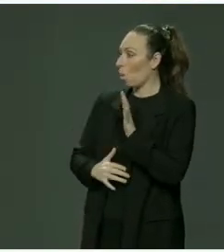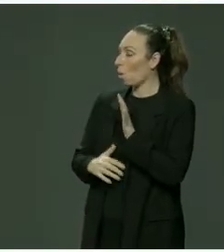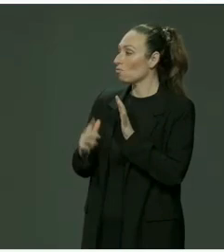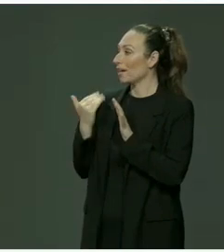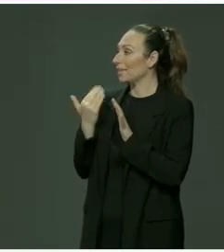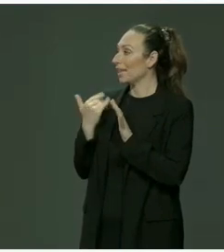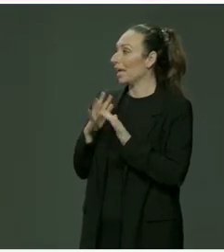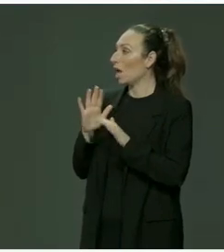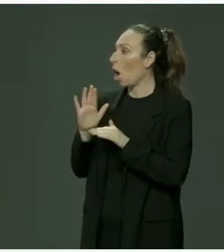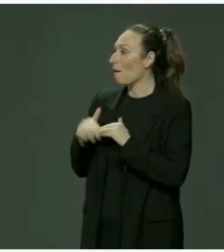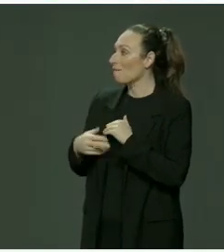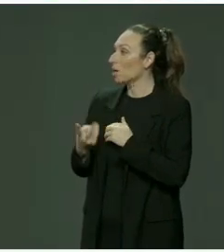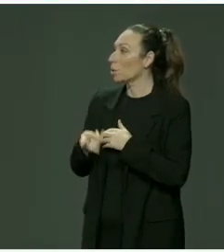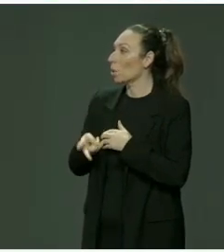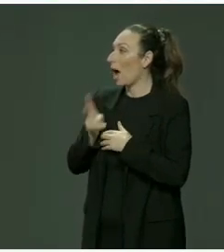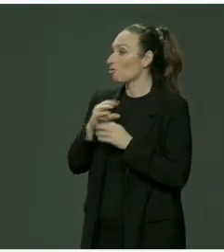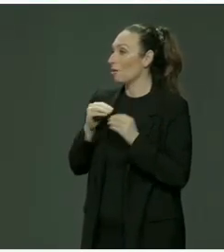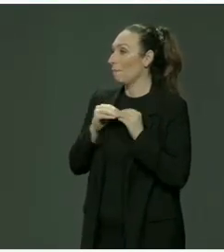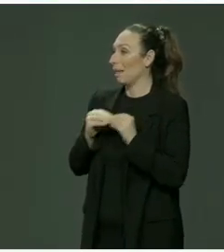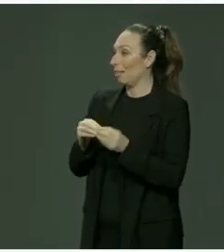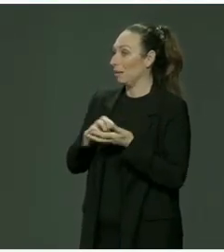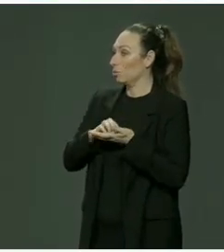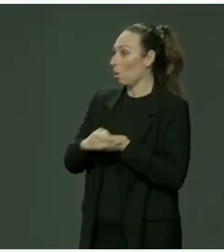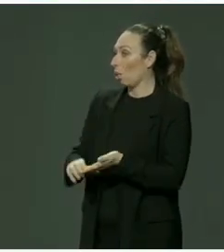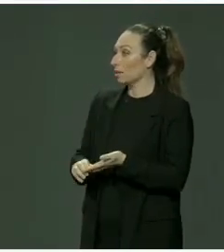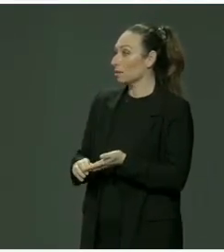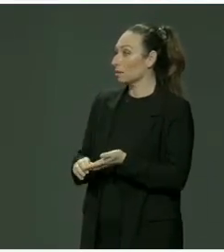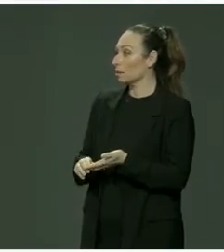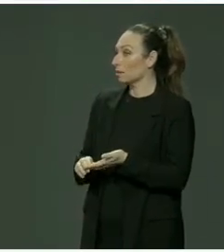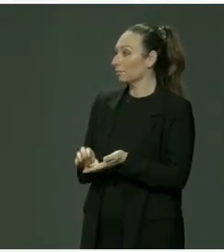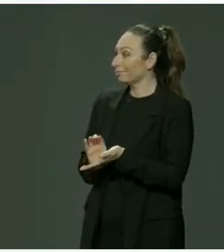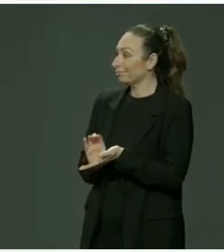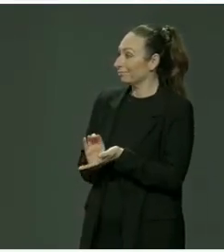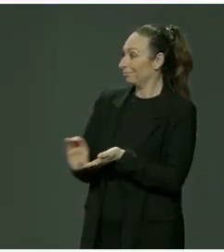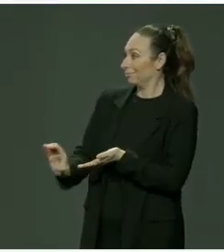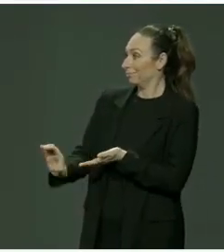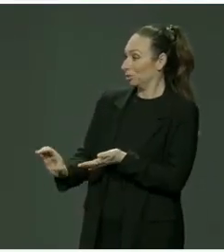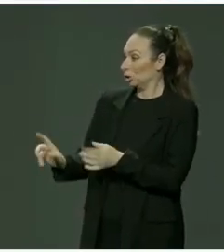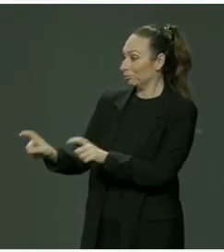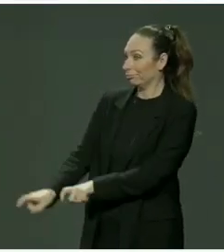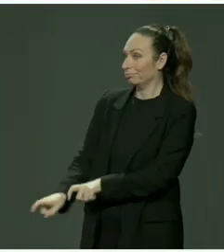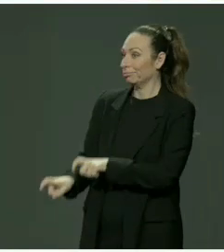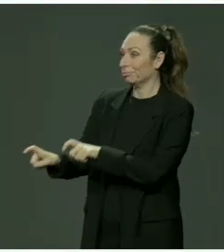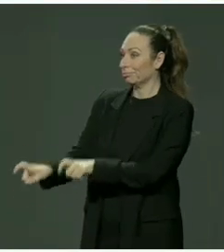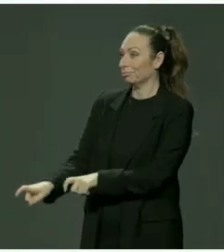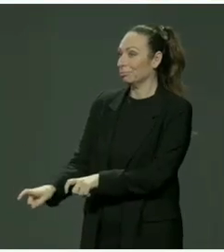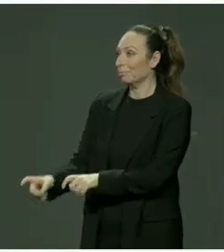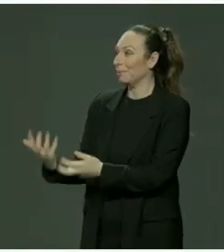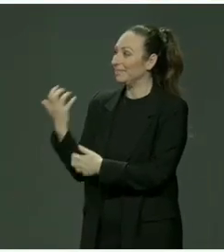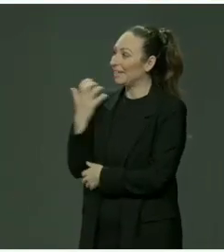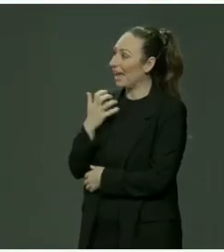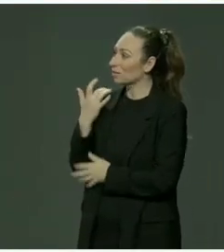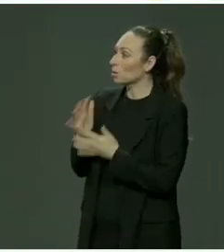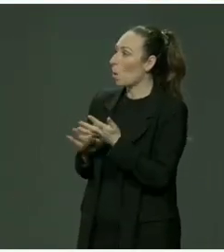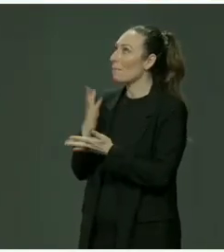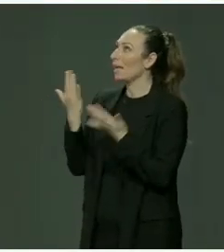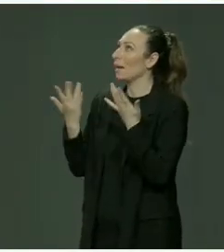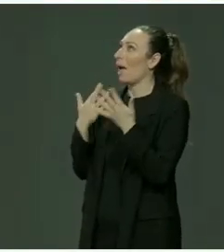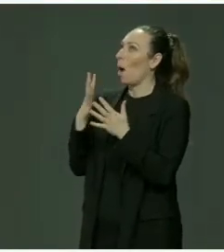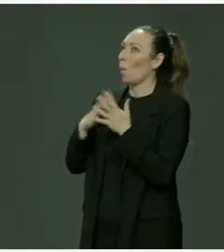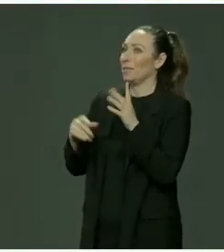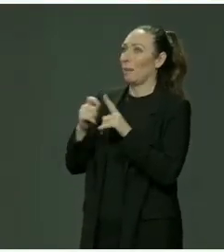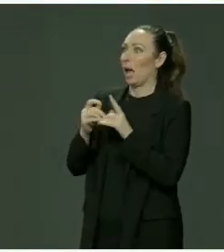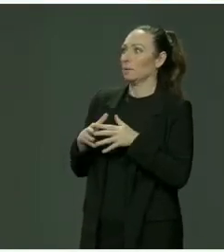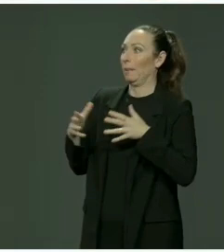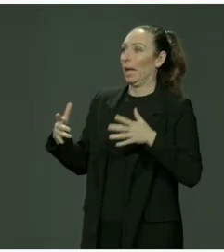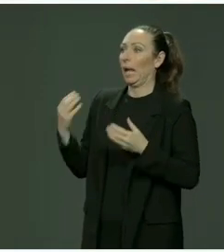to $200 billion worth of liar loans, sitting on the books. And so I think of a big company like Westpac, I think of all these